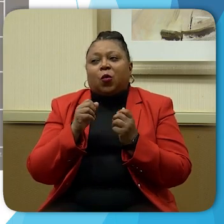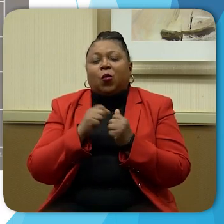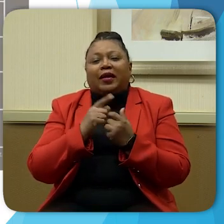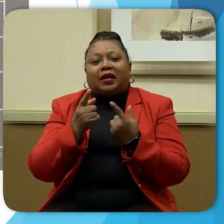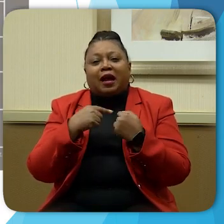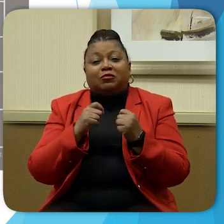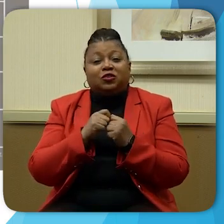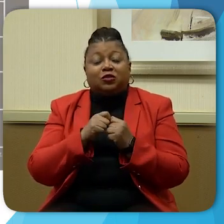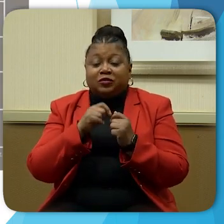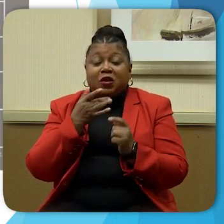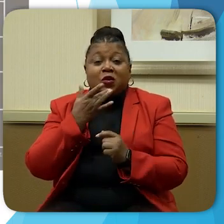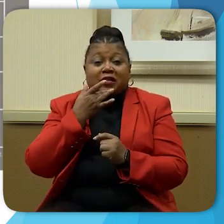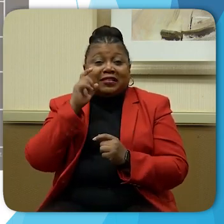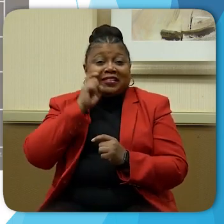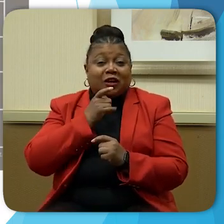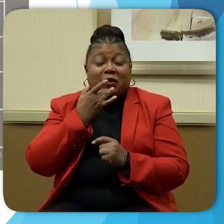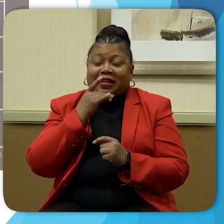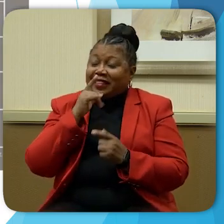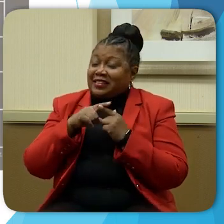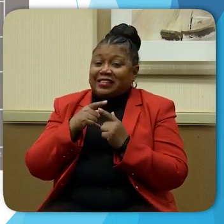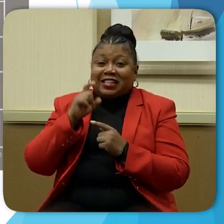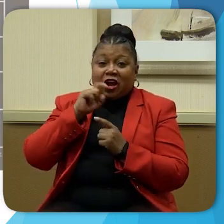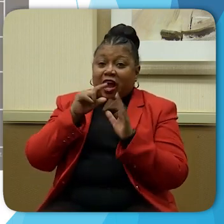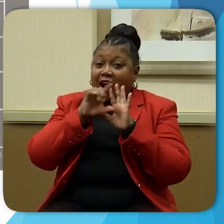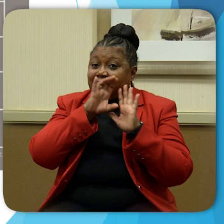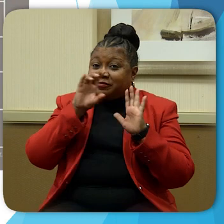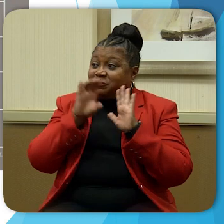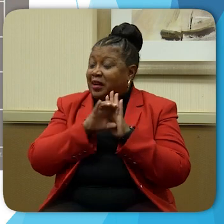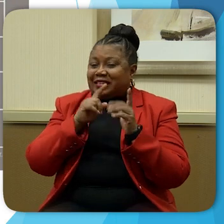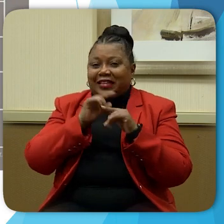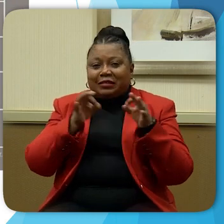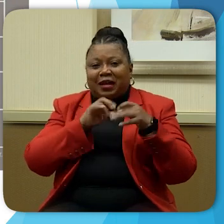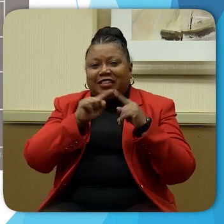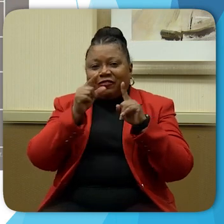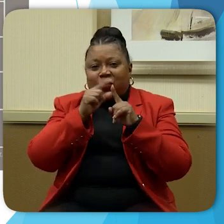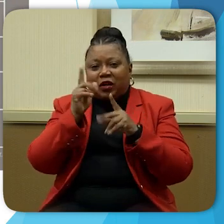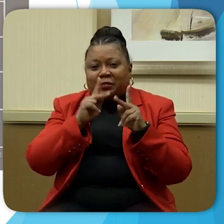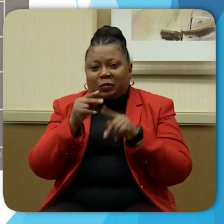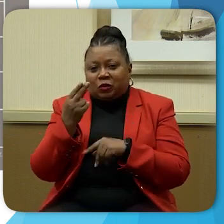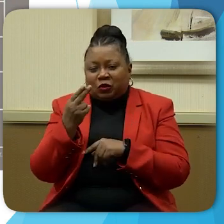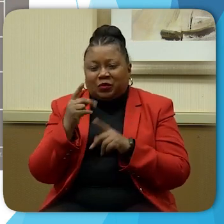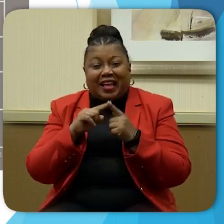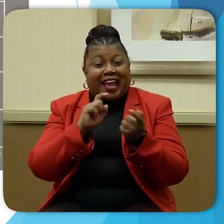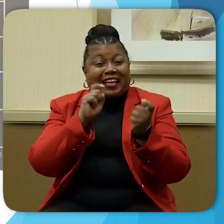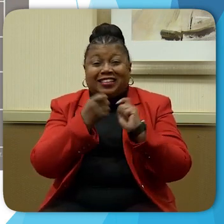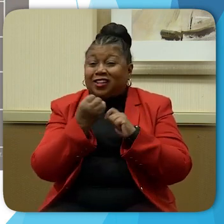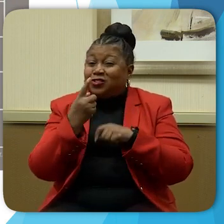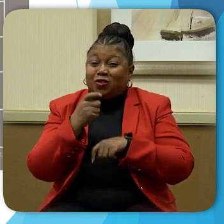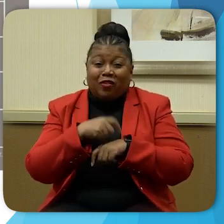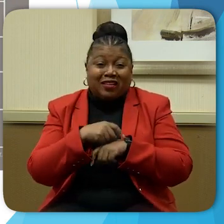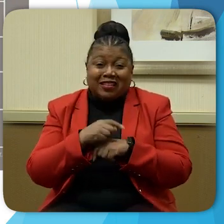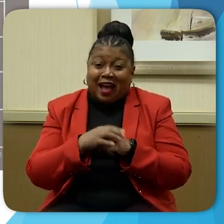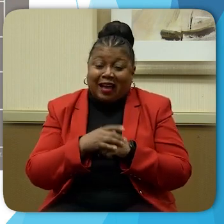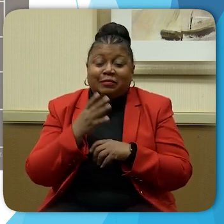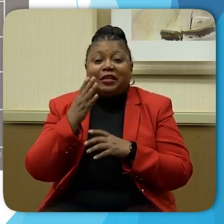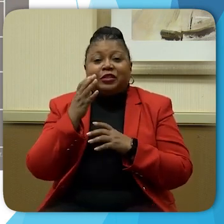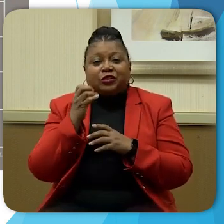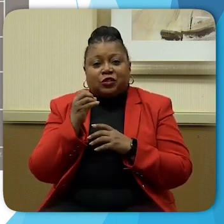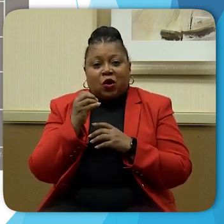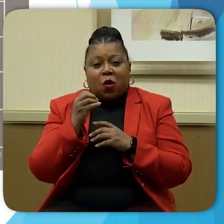when it comes to orientations, this is just a graphic that explains different terms that people use. It changes all the time. And